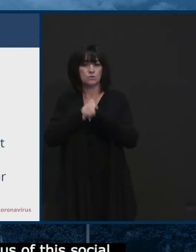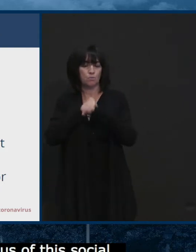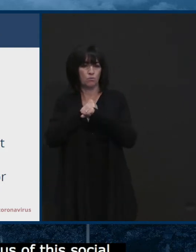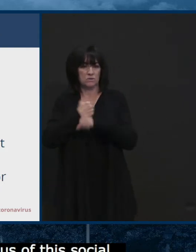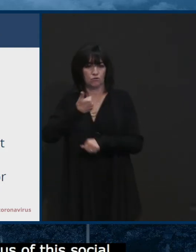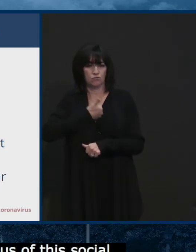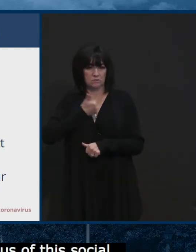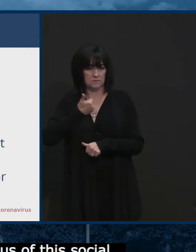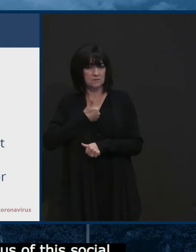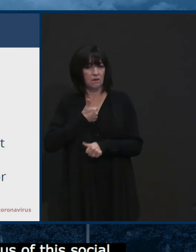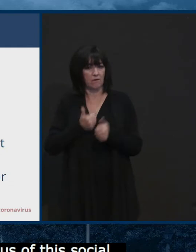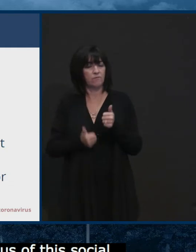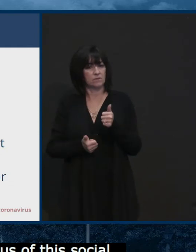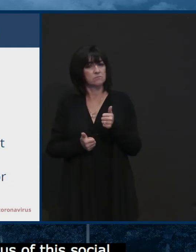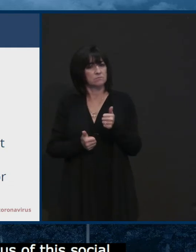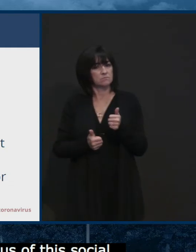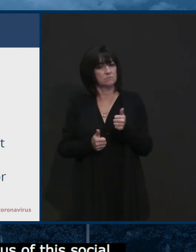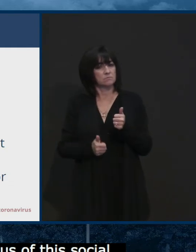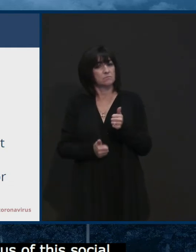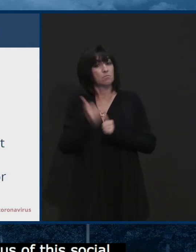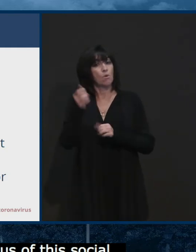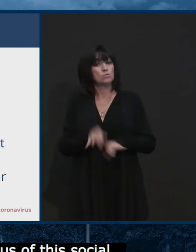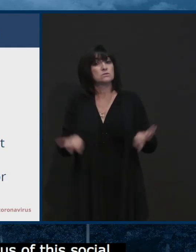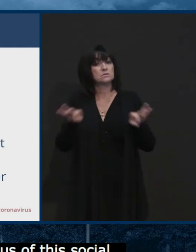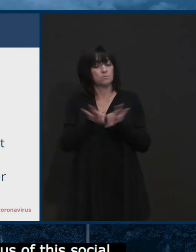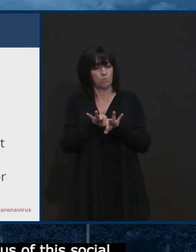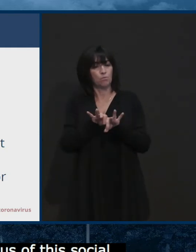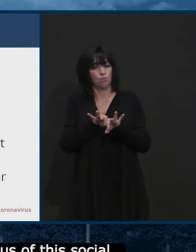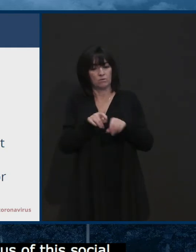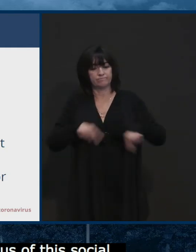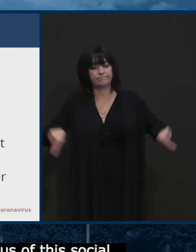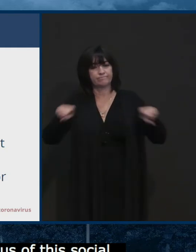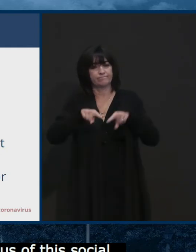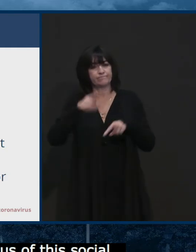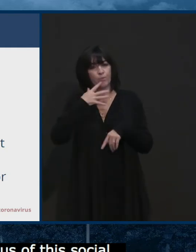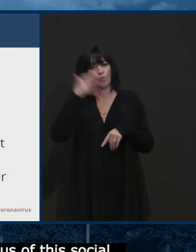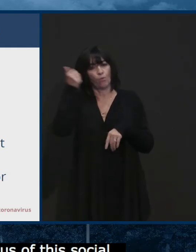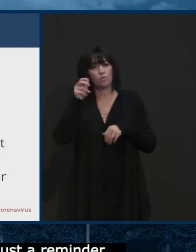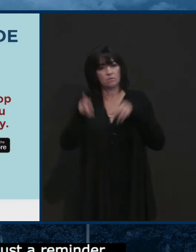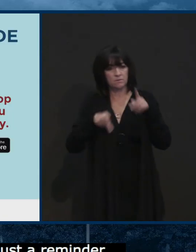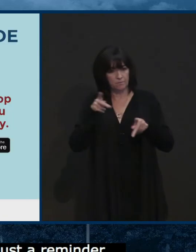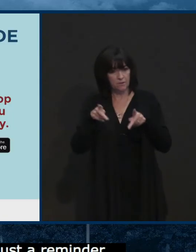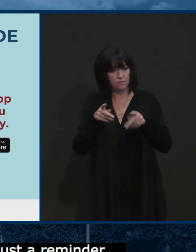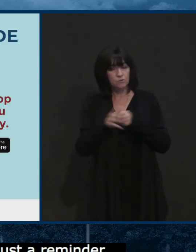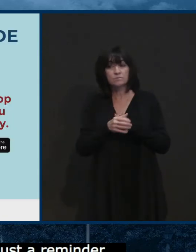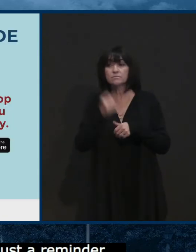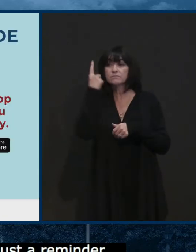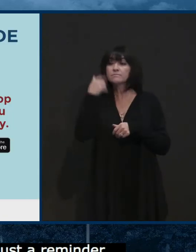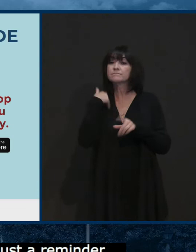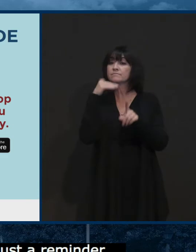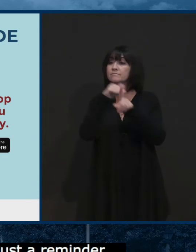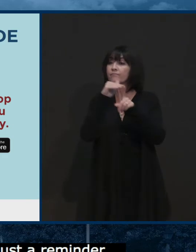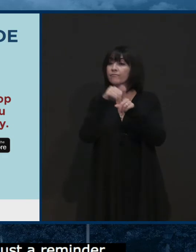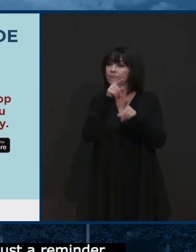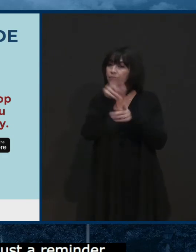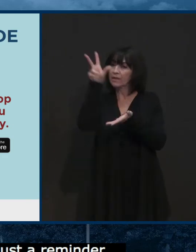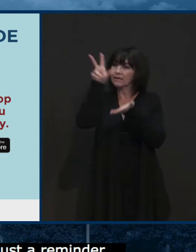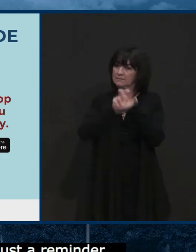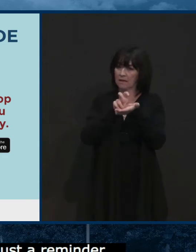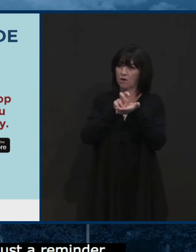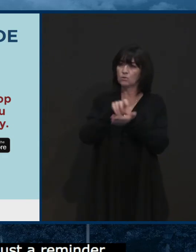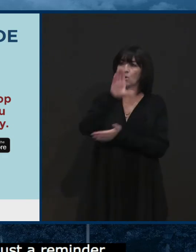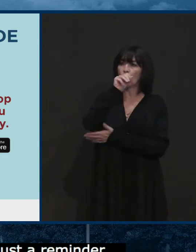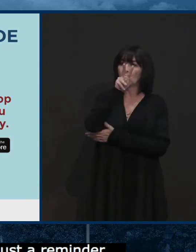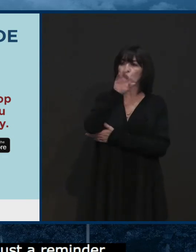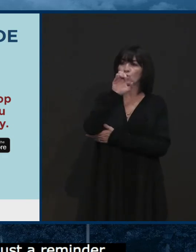most importantly, our neighbors. Just a reminder about downloading the app onto your phone.